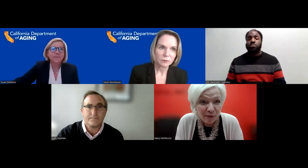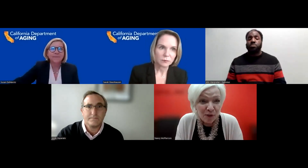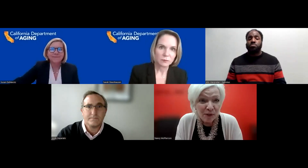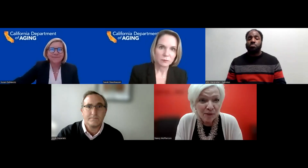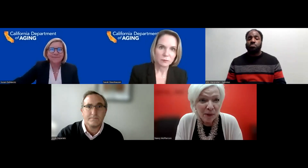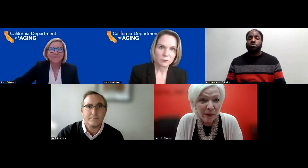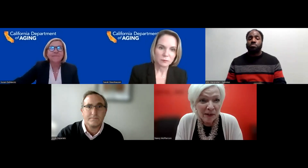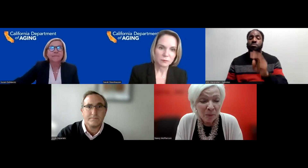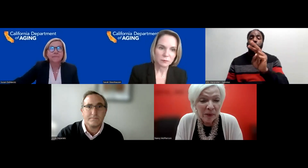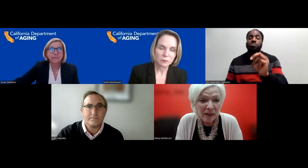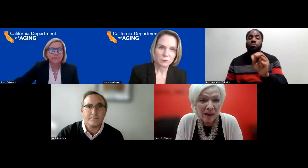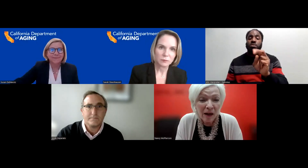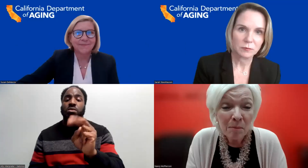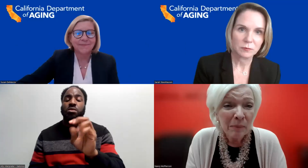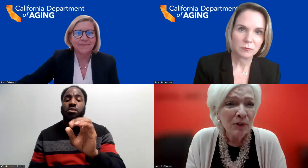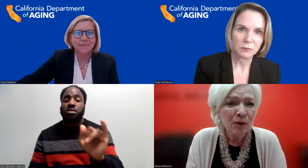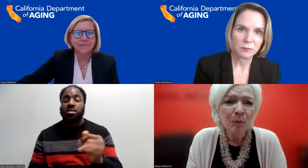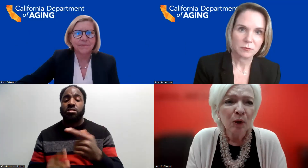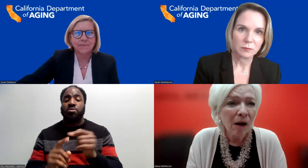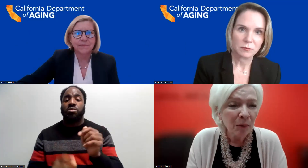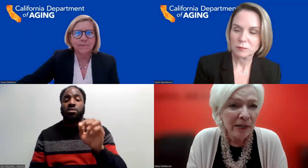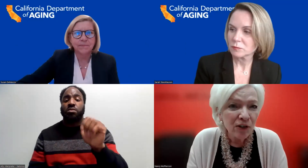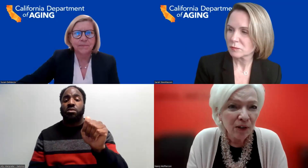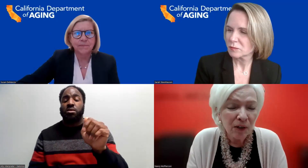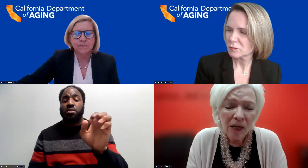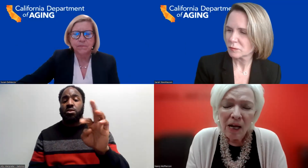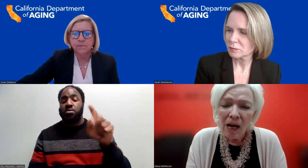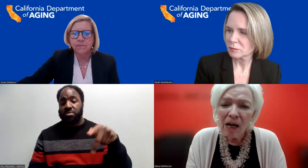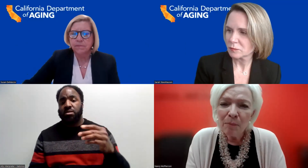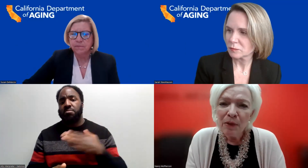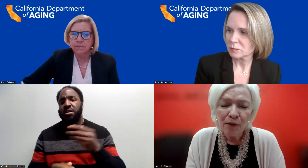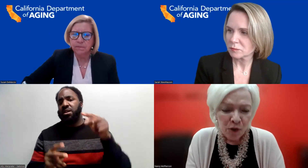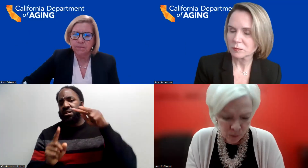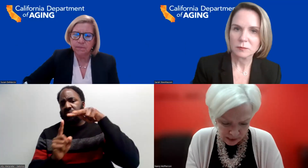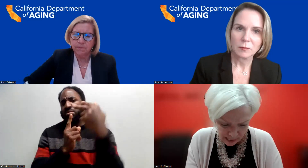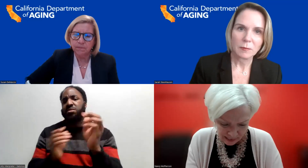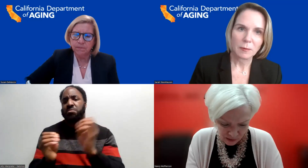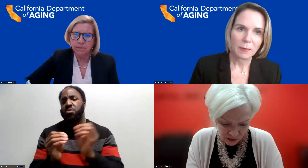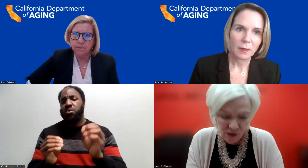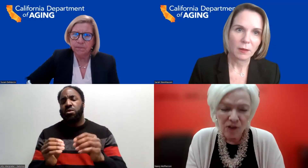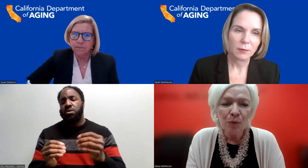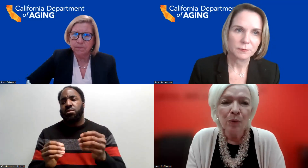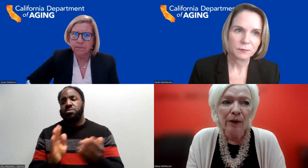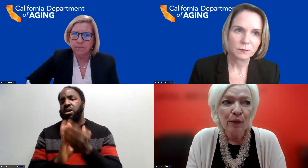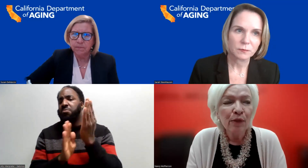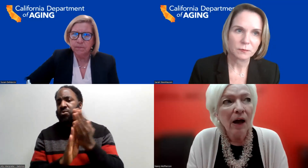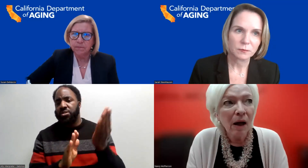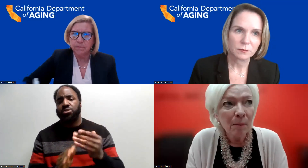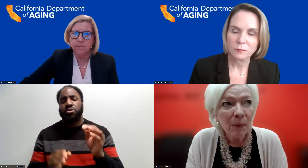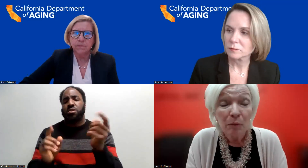Nancy McPherson from AARP. My points are more operational. The first one has to do